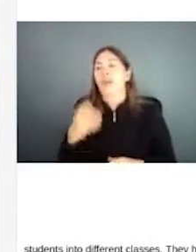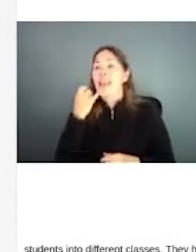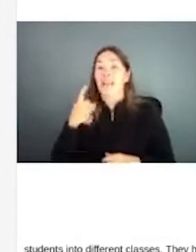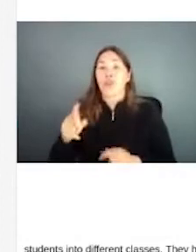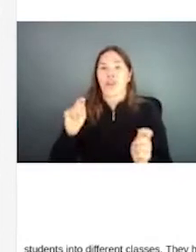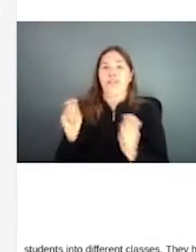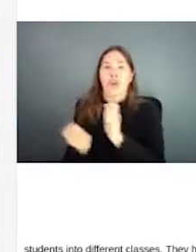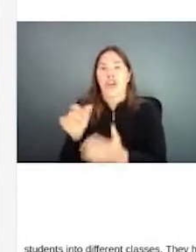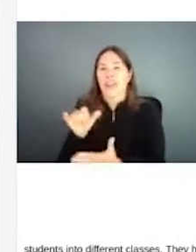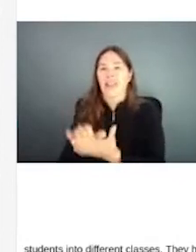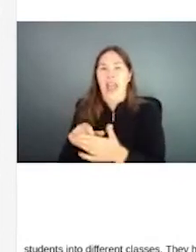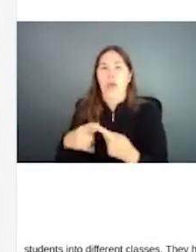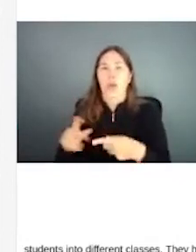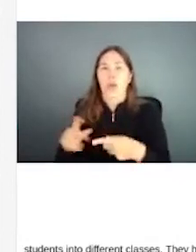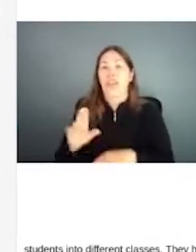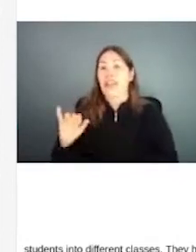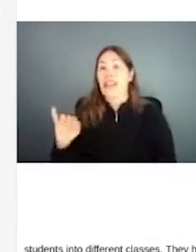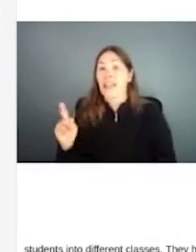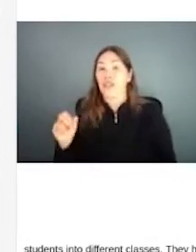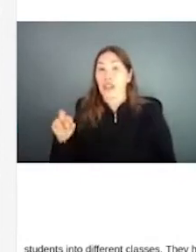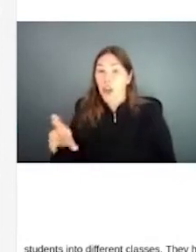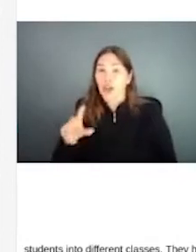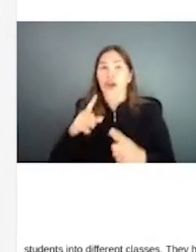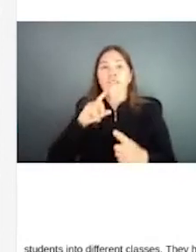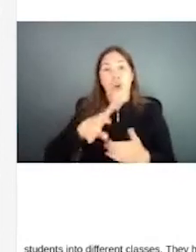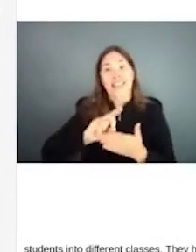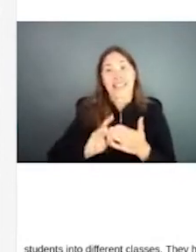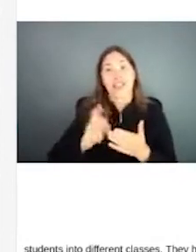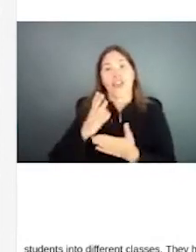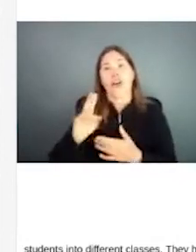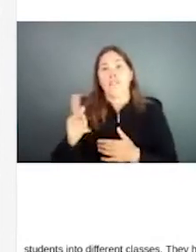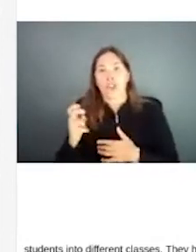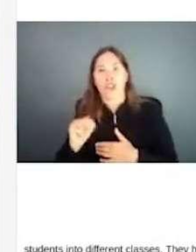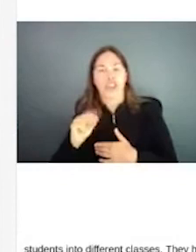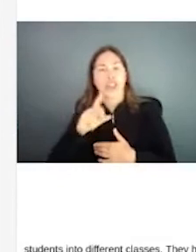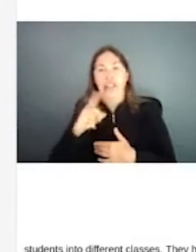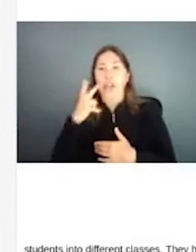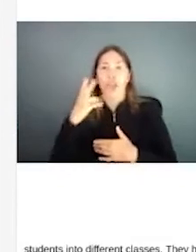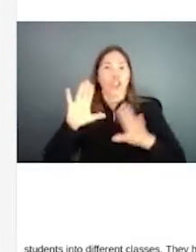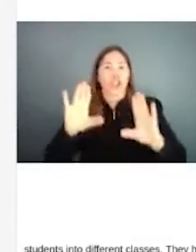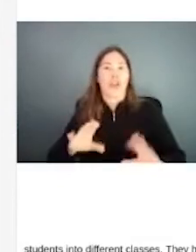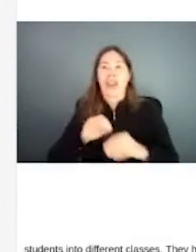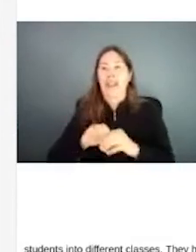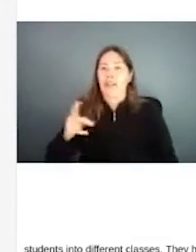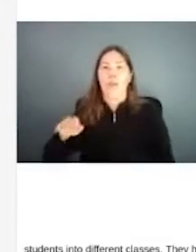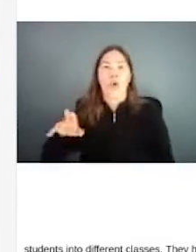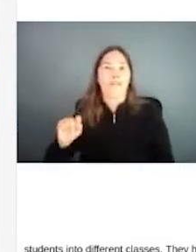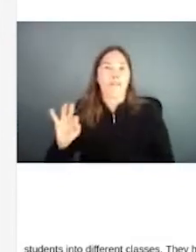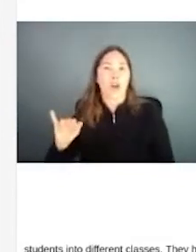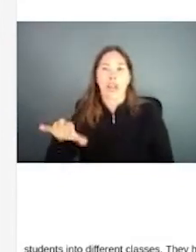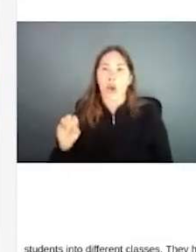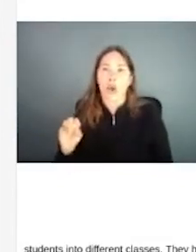convert that when you're using Illustrator into the digital version of that, it looks really great in the portfolio. And